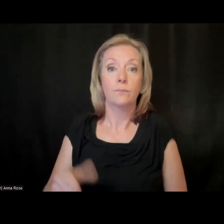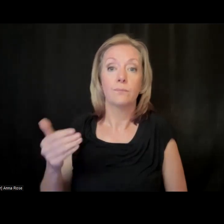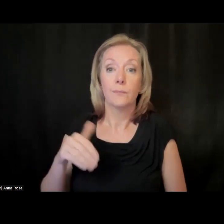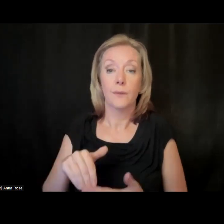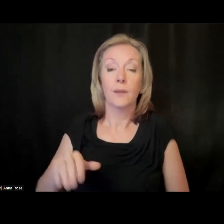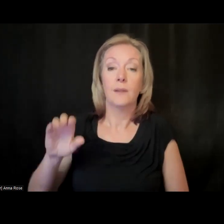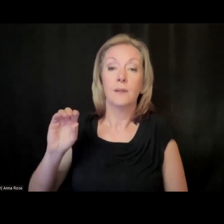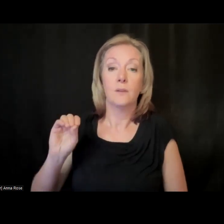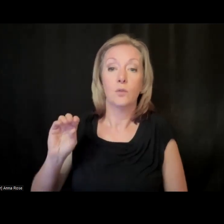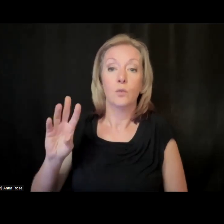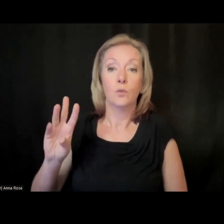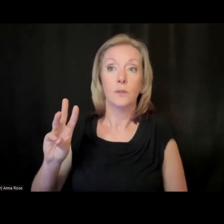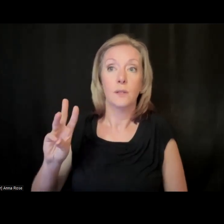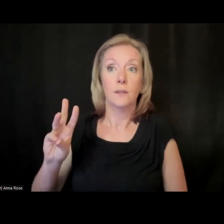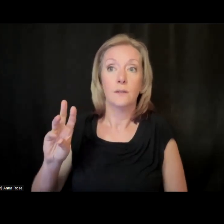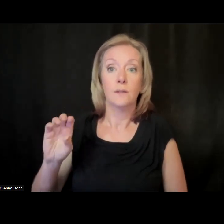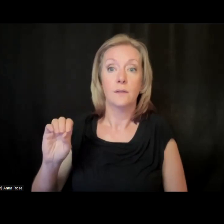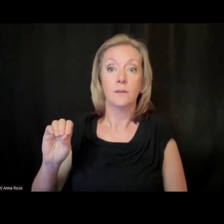Again,